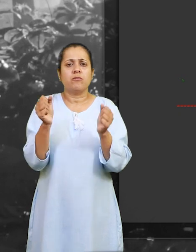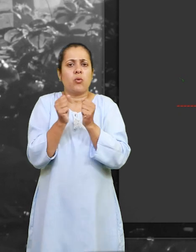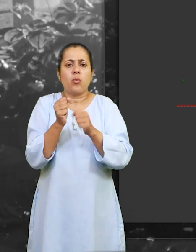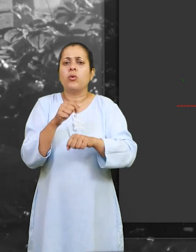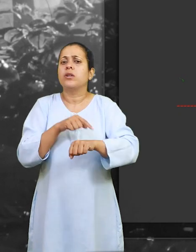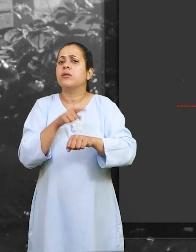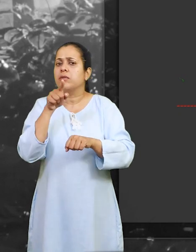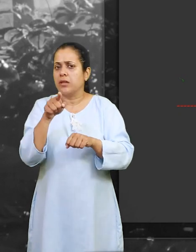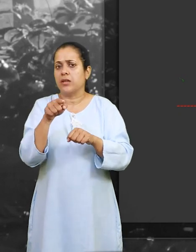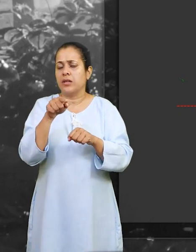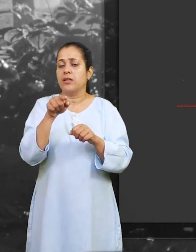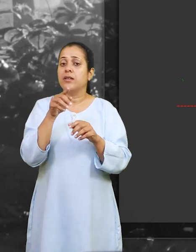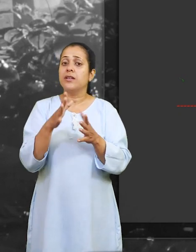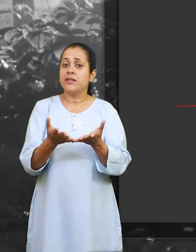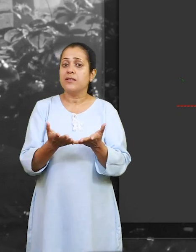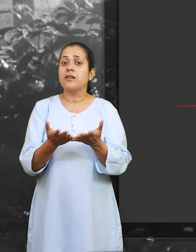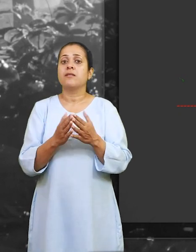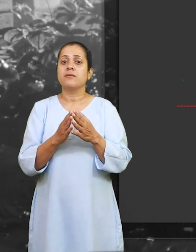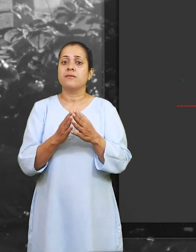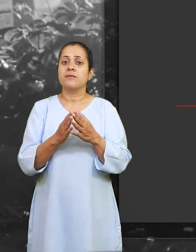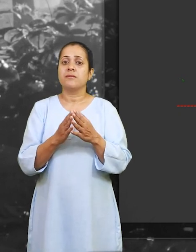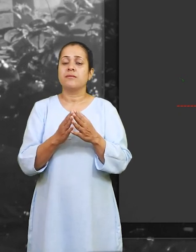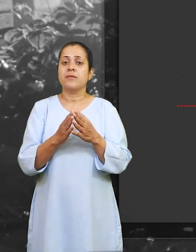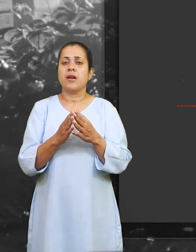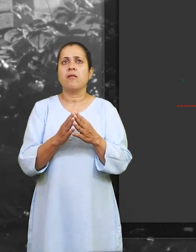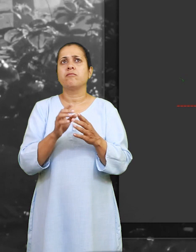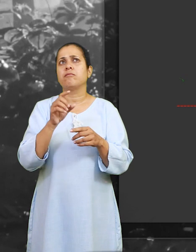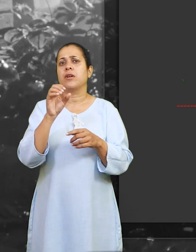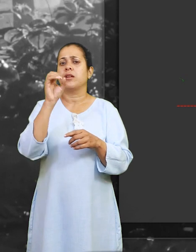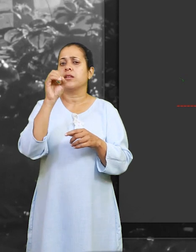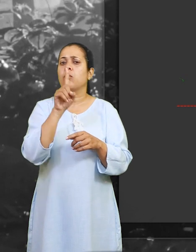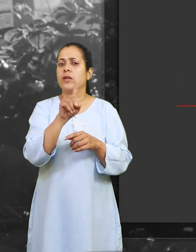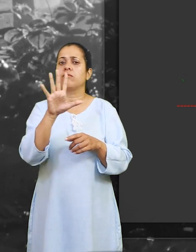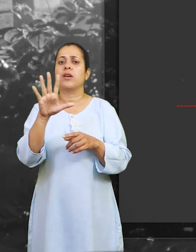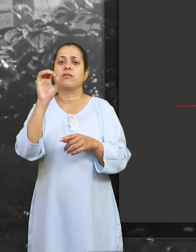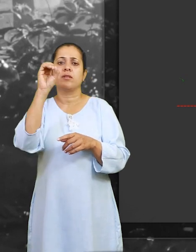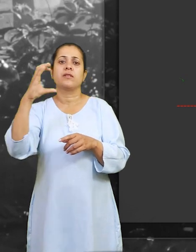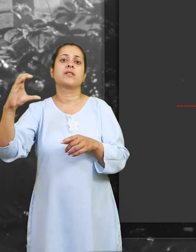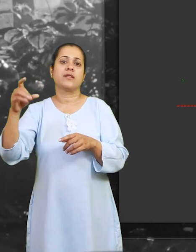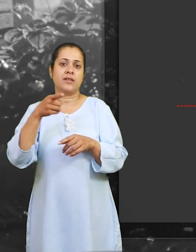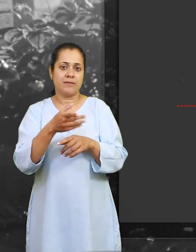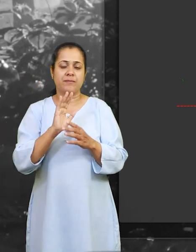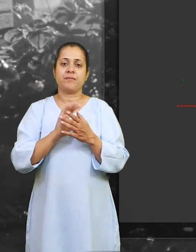month in the tropical rainforest is 15 degrees Celsius.